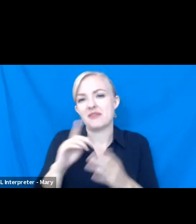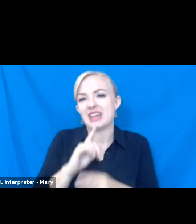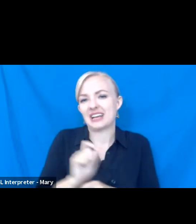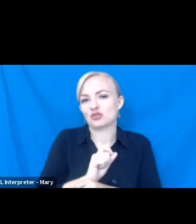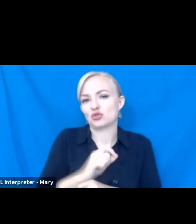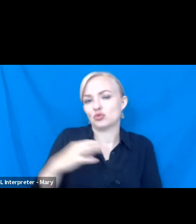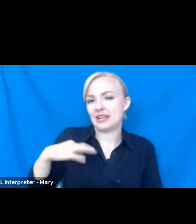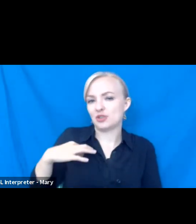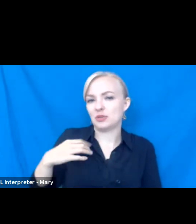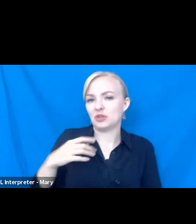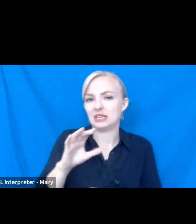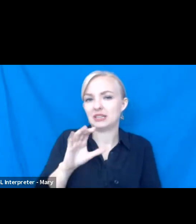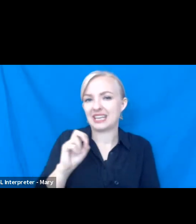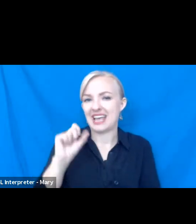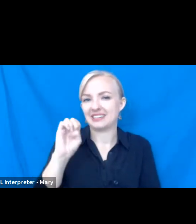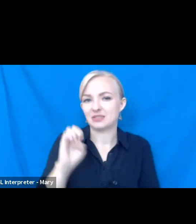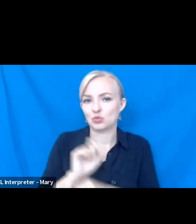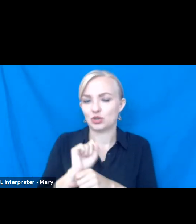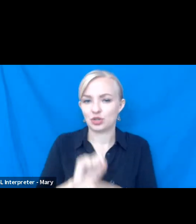casework.